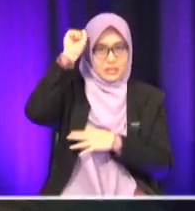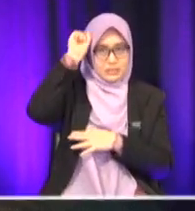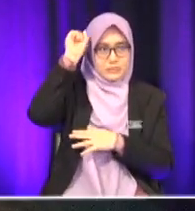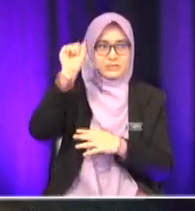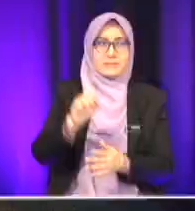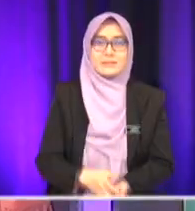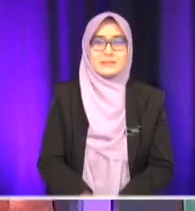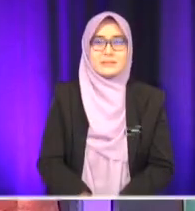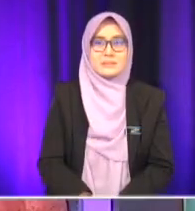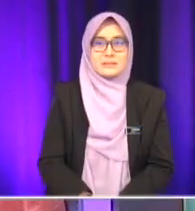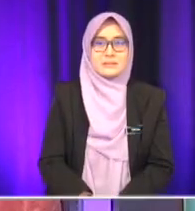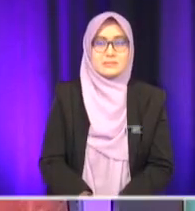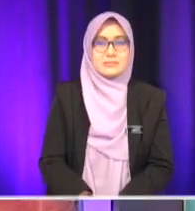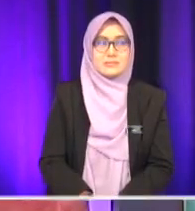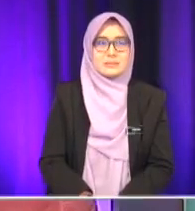next.